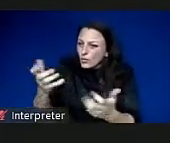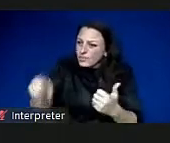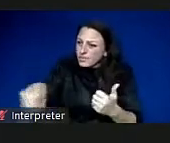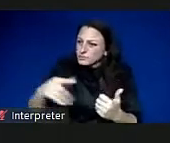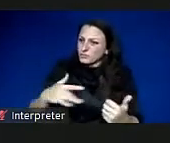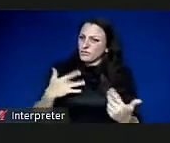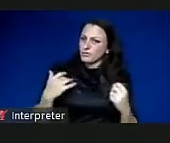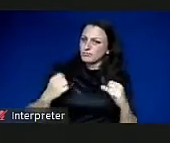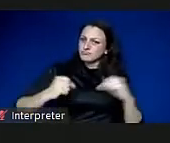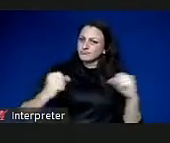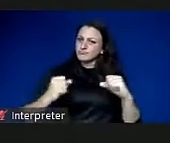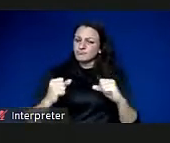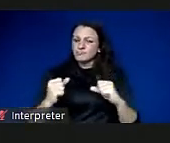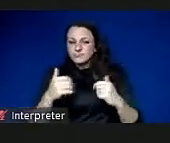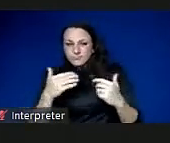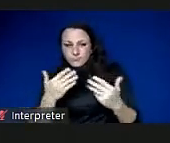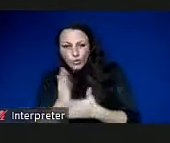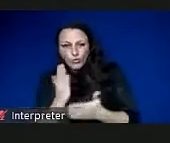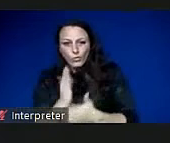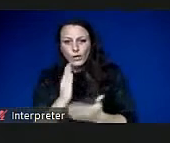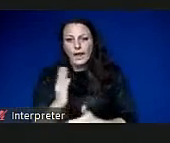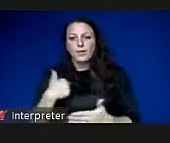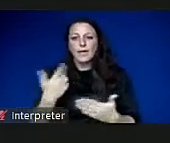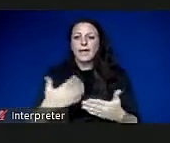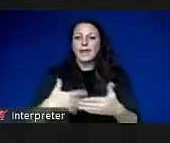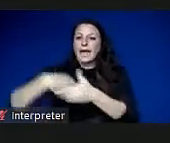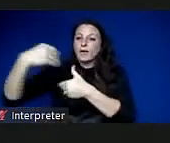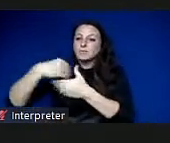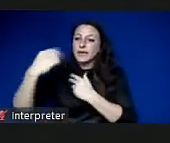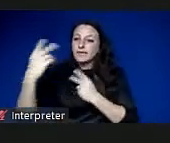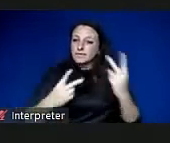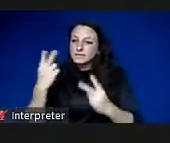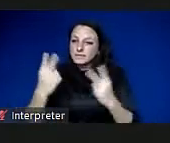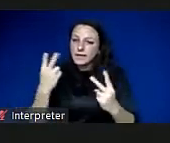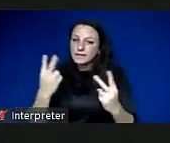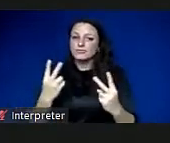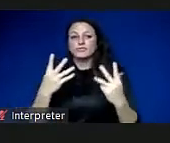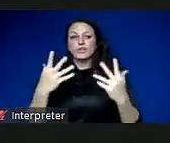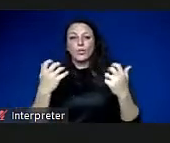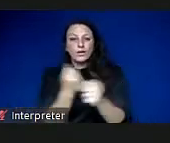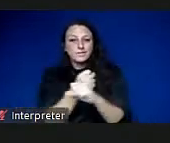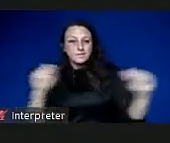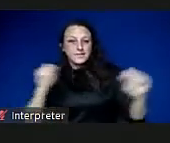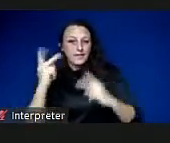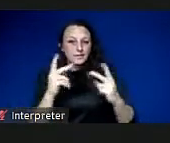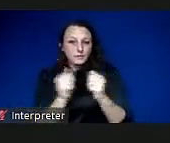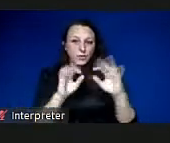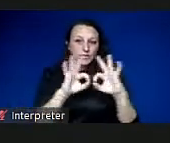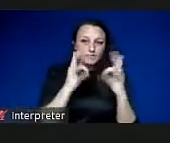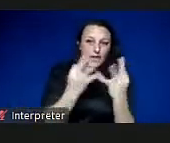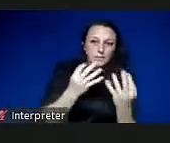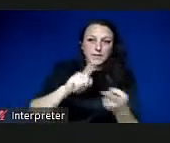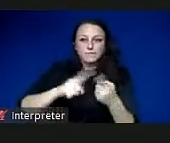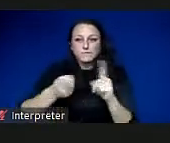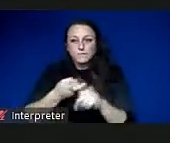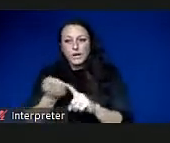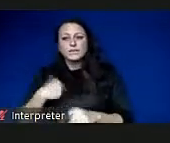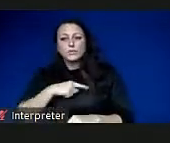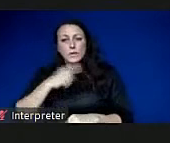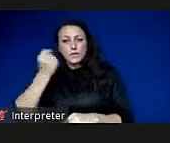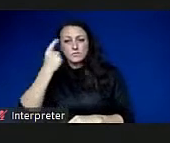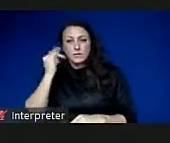we issued guidance for outdoor visitation, encouraging safe visits with family and friends. We know that the transmission of the